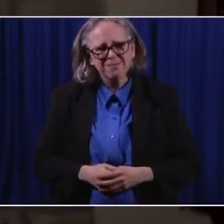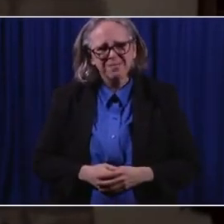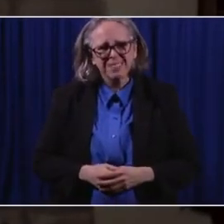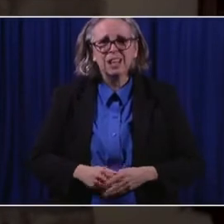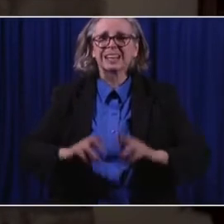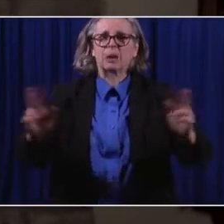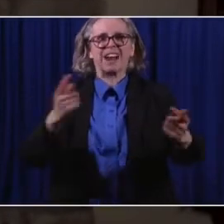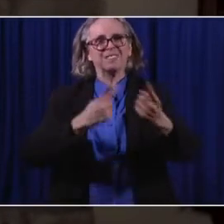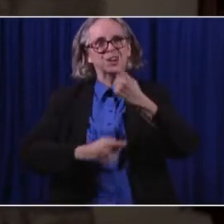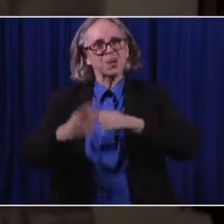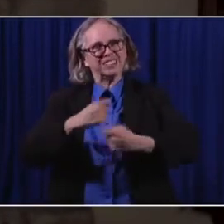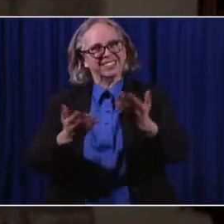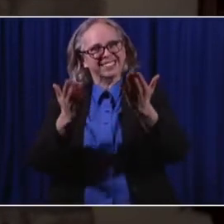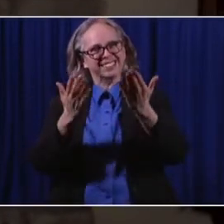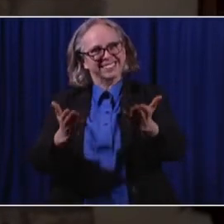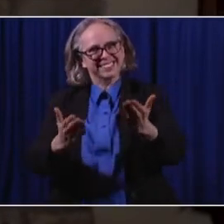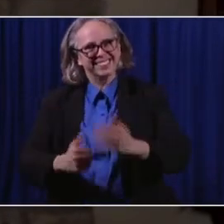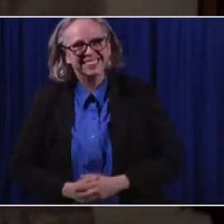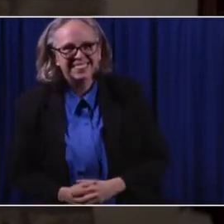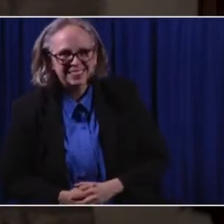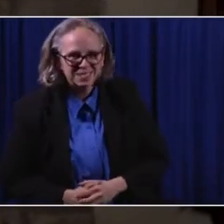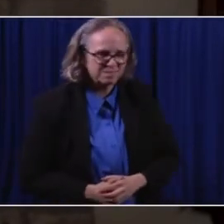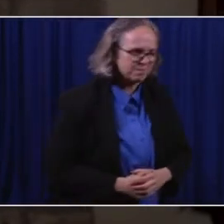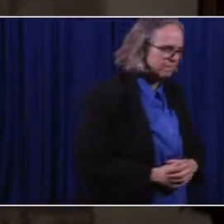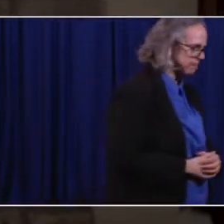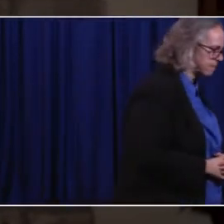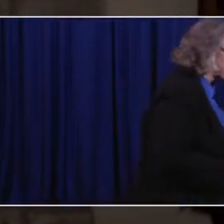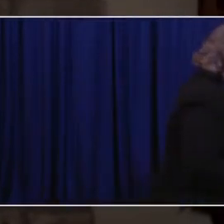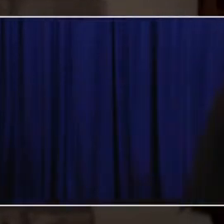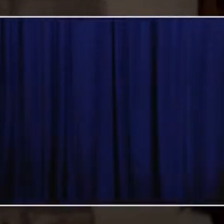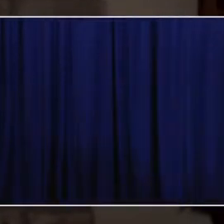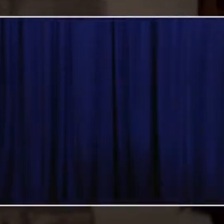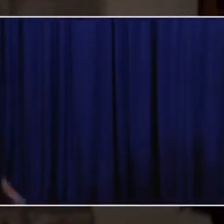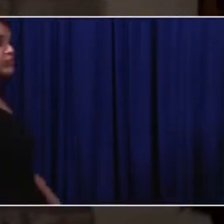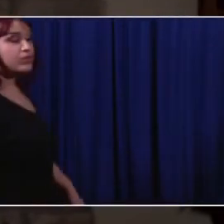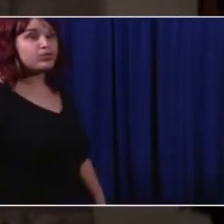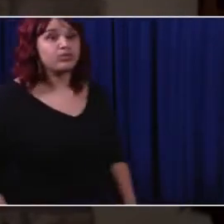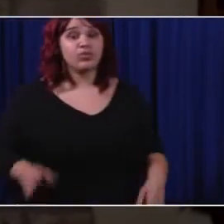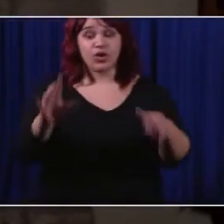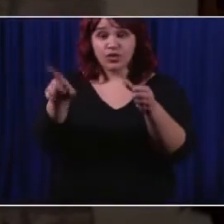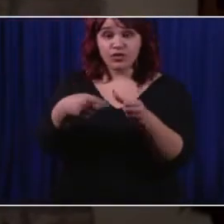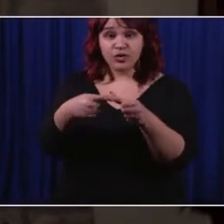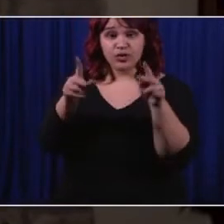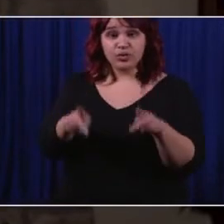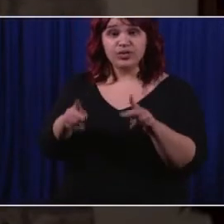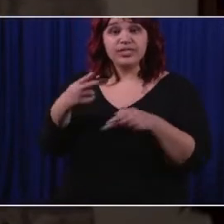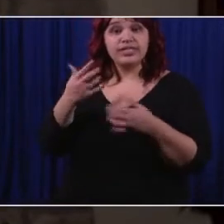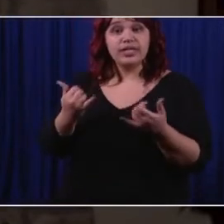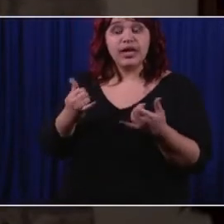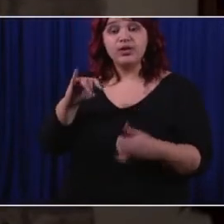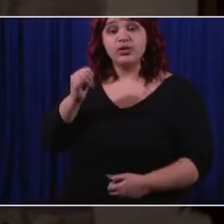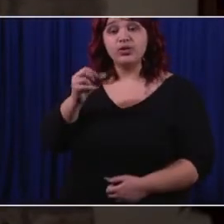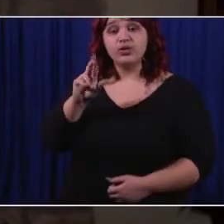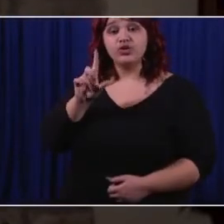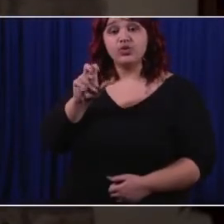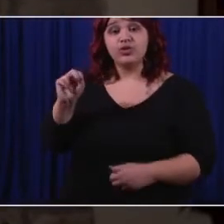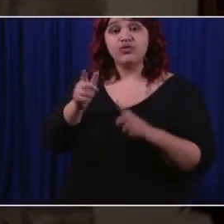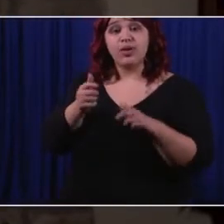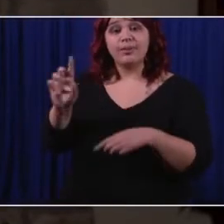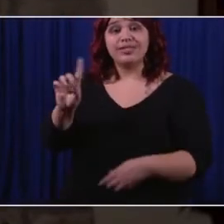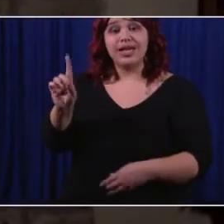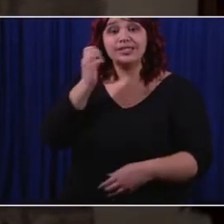questions. Governor, your first question today is from Jordan Laird at the Dayton Daily News. Hi, Governor. You talked this